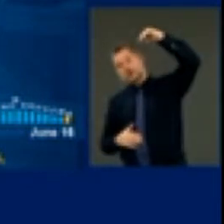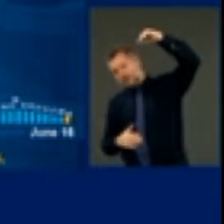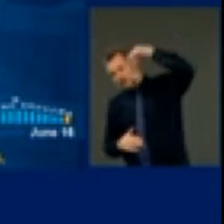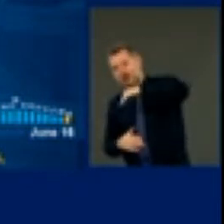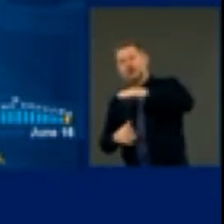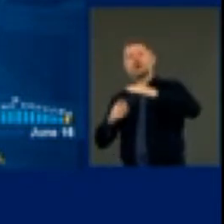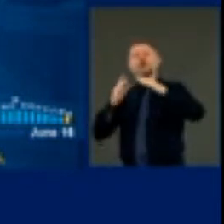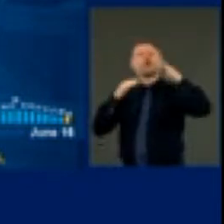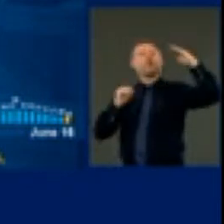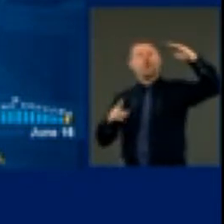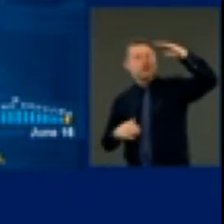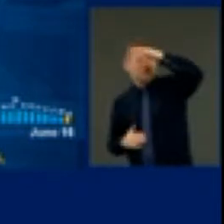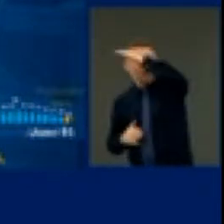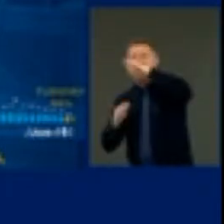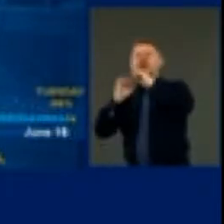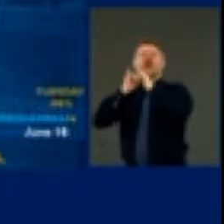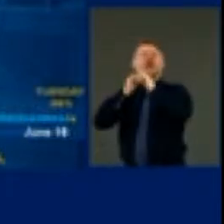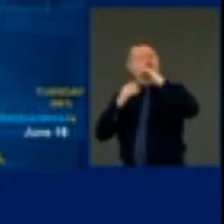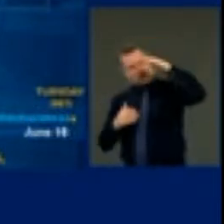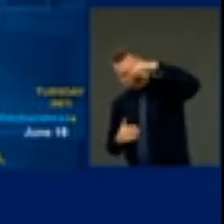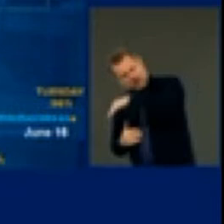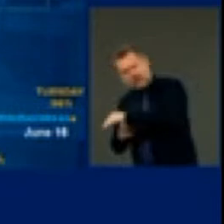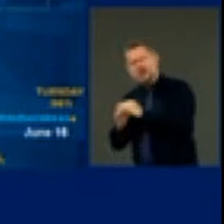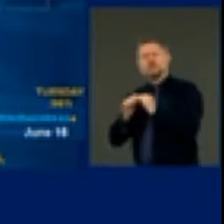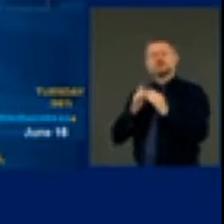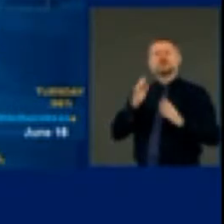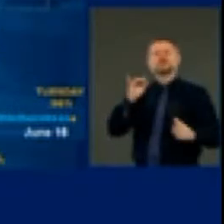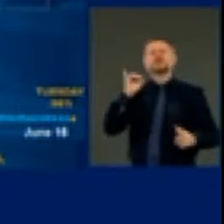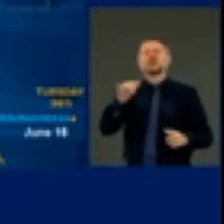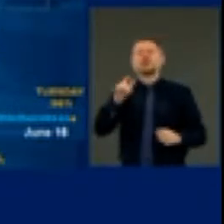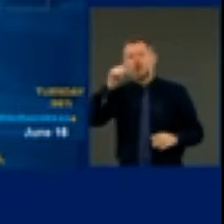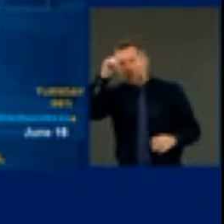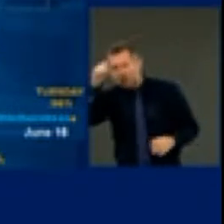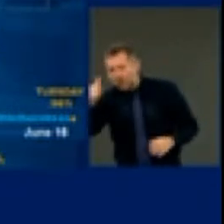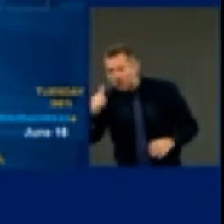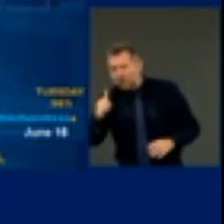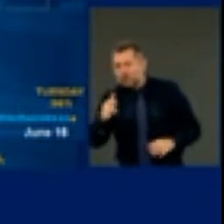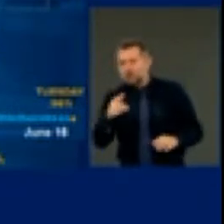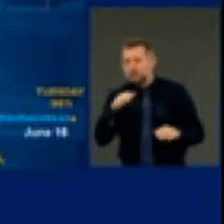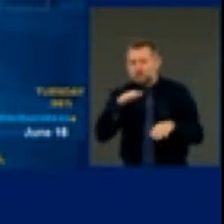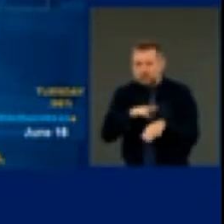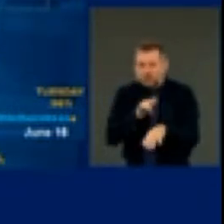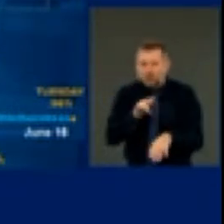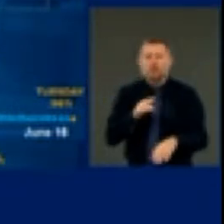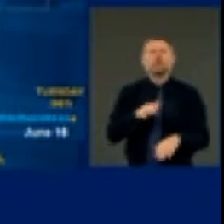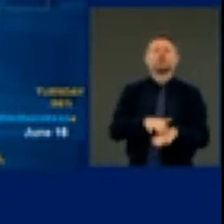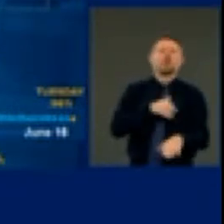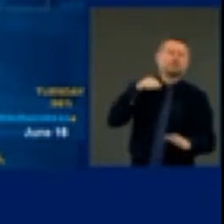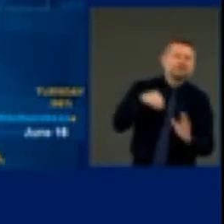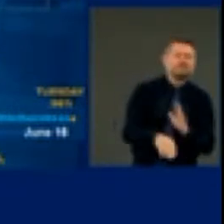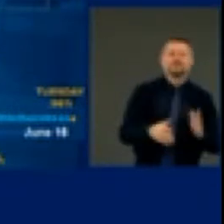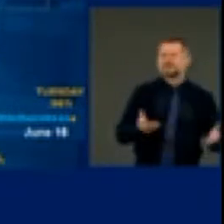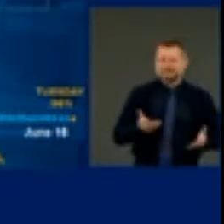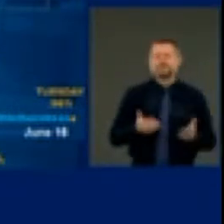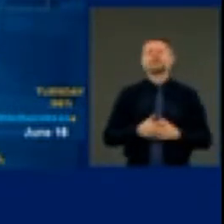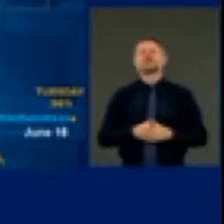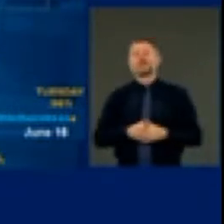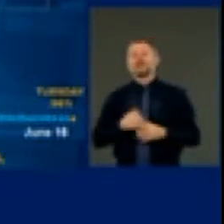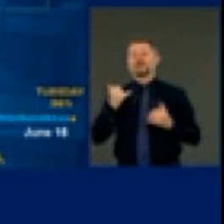the curve? How long would it take us to get down? And then, to add to the good news,